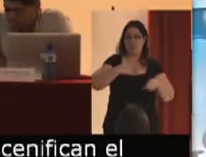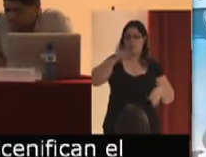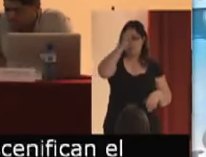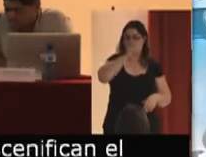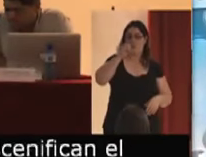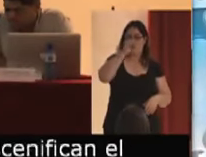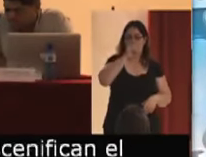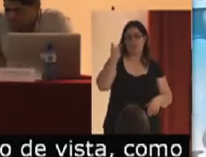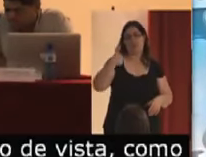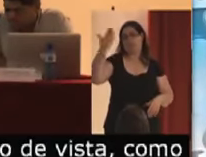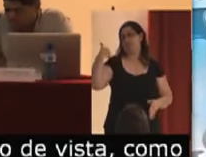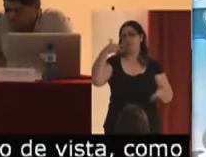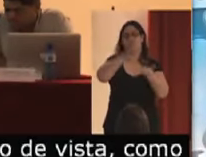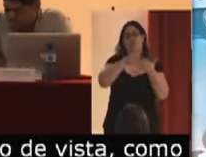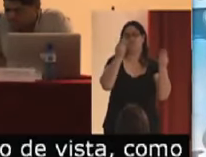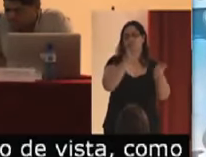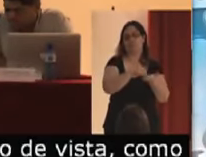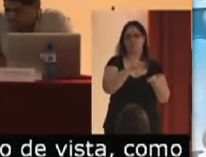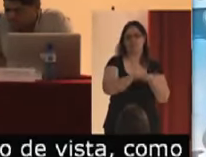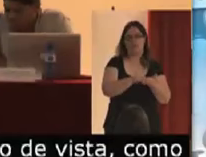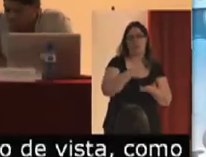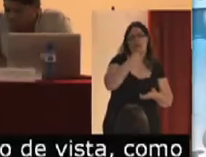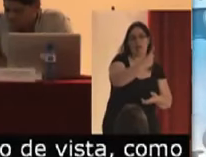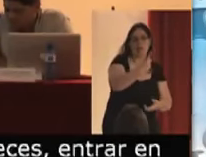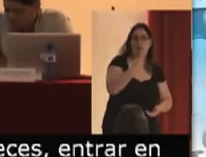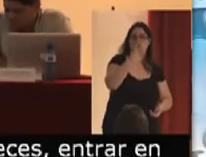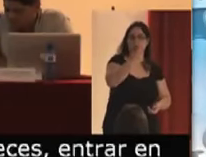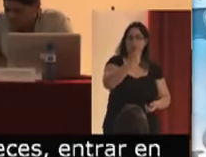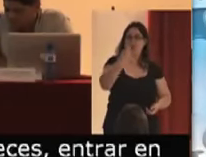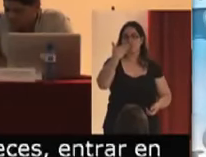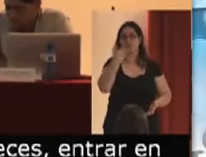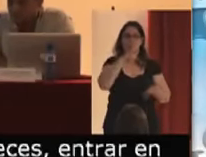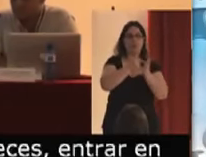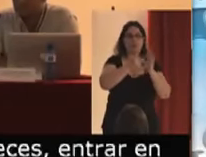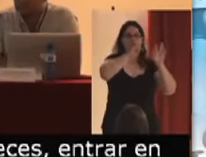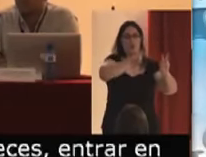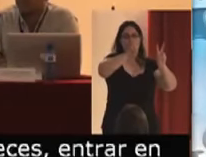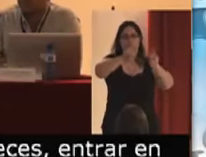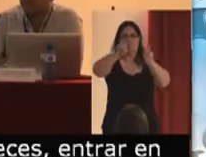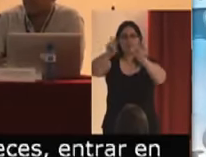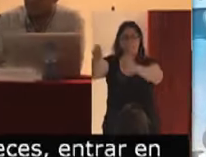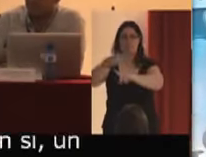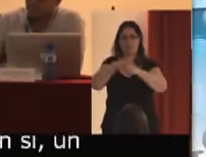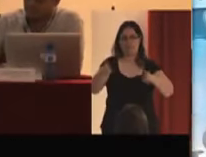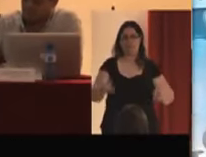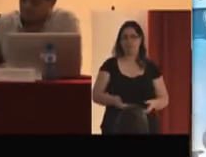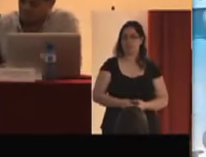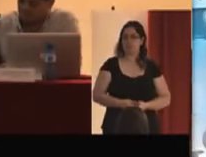some specific issues, but in my viewpoint, sort of working on each of these